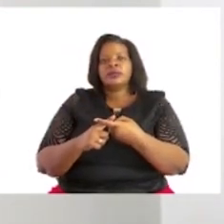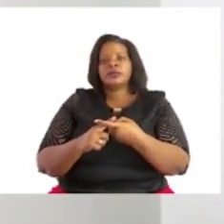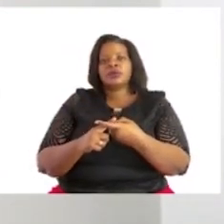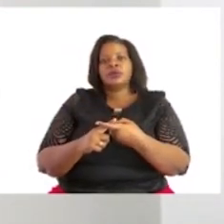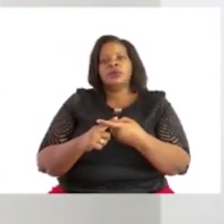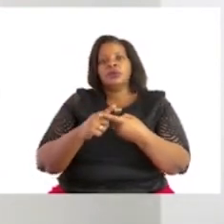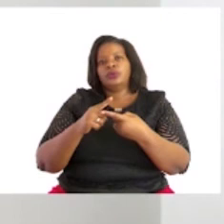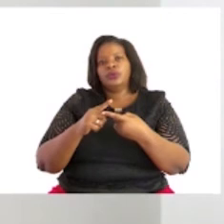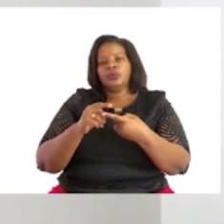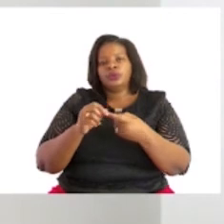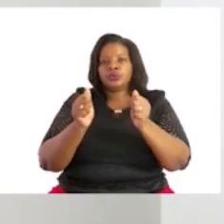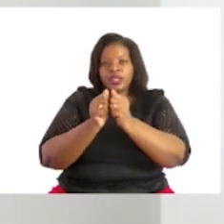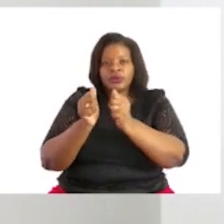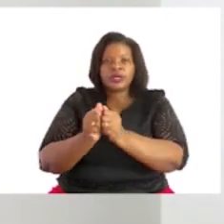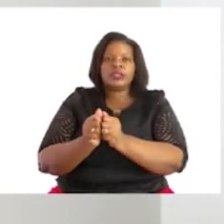30,000.